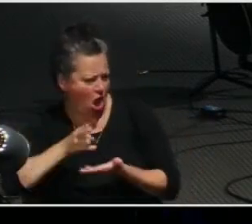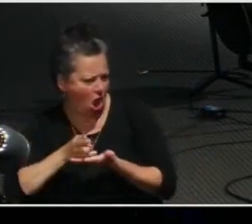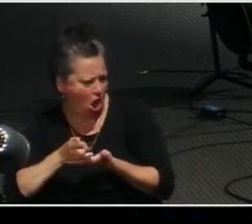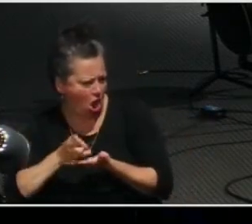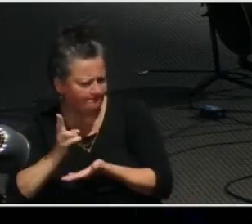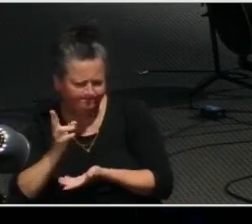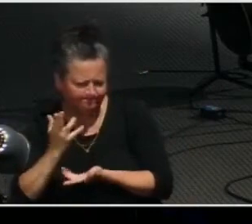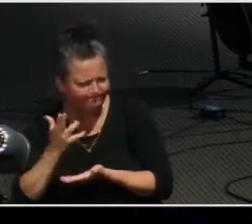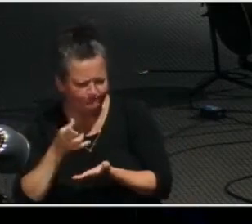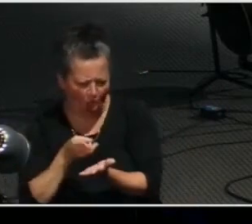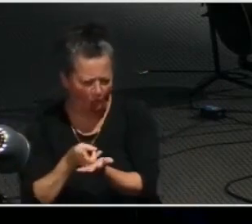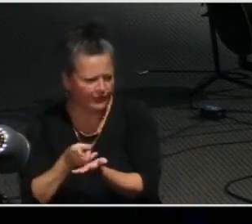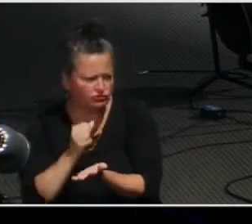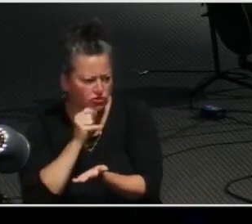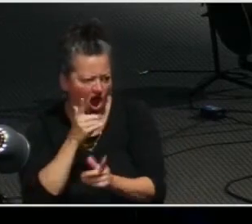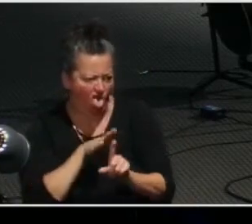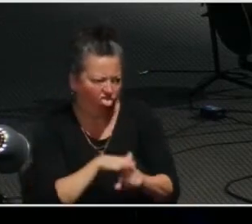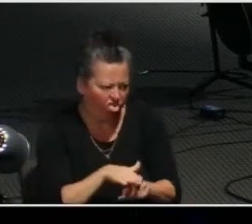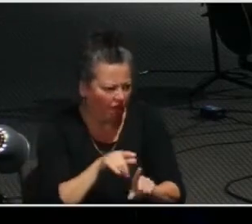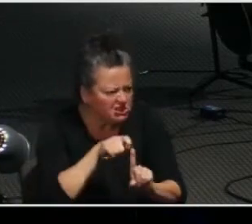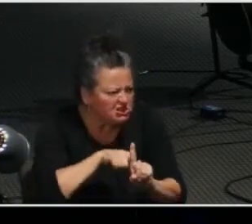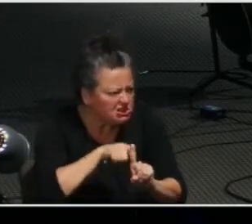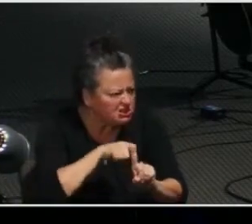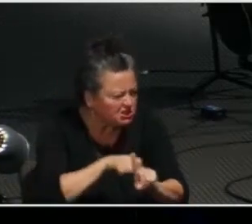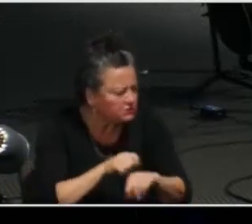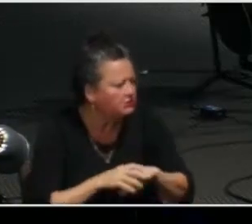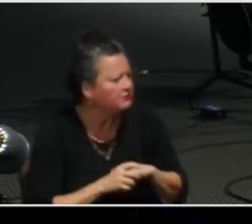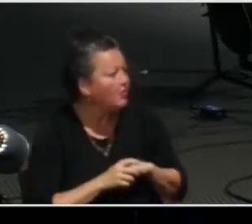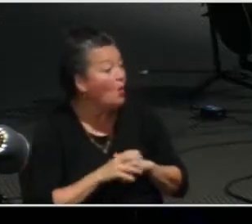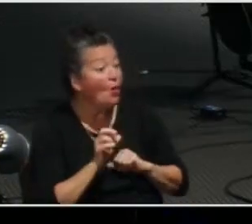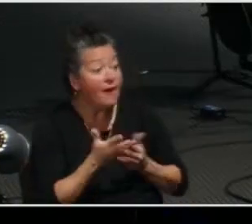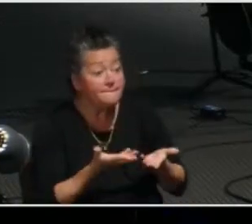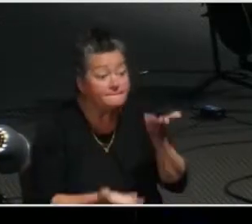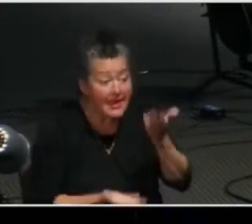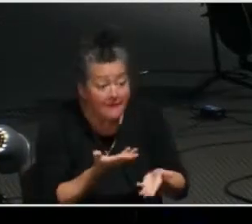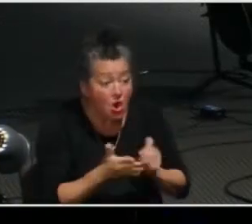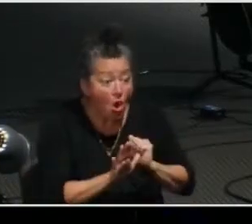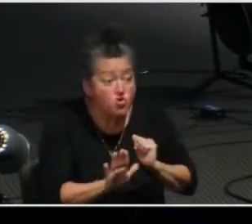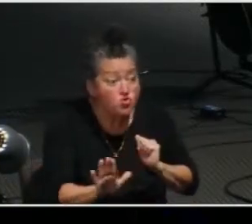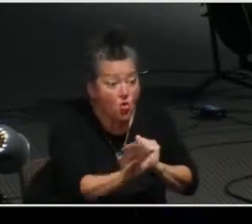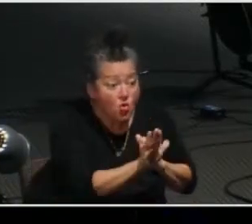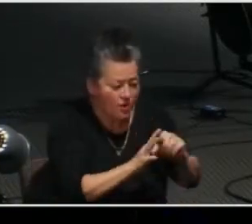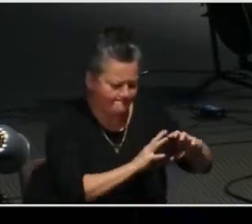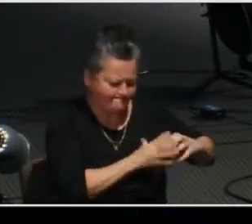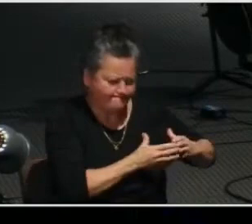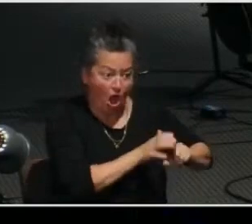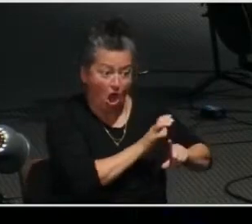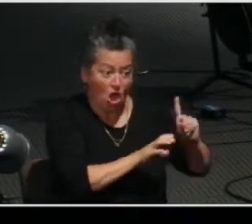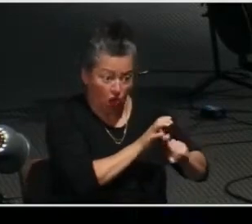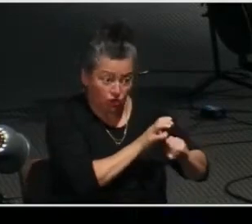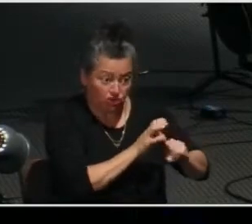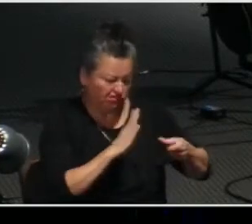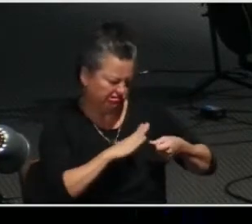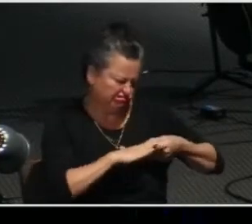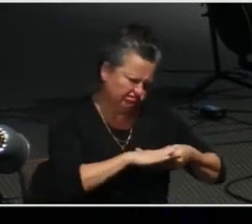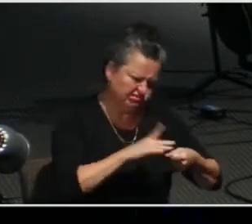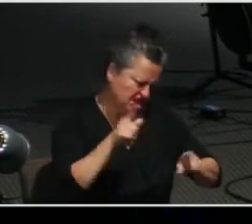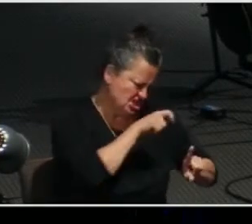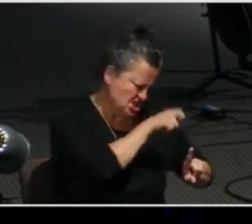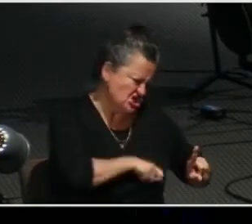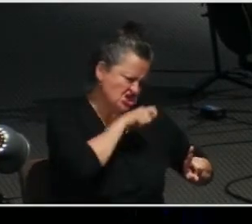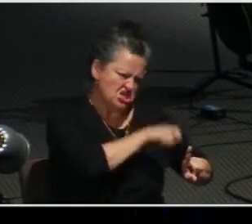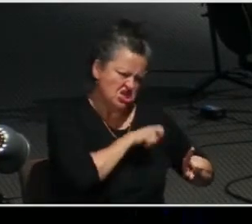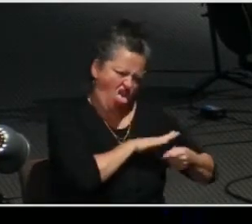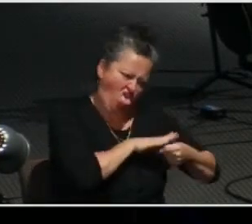through a time when those in power targeted your people group. Or we can be oppressed at